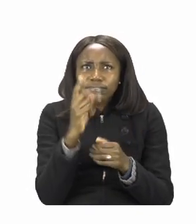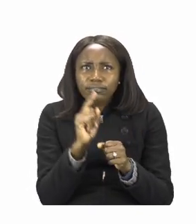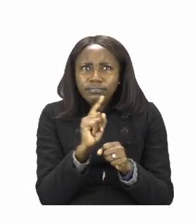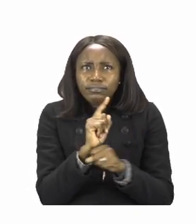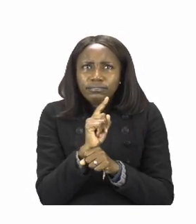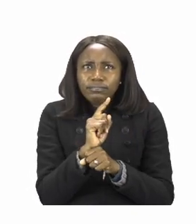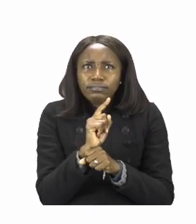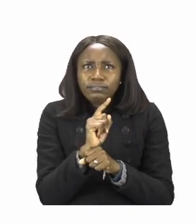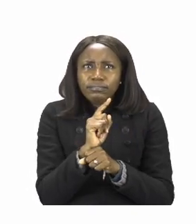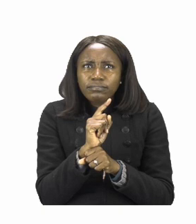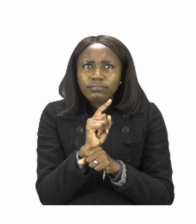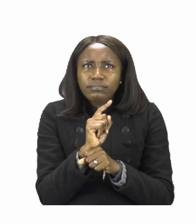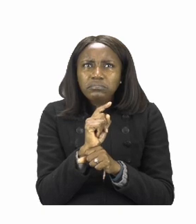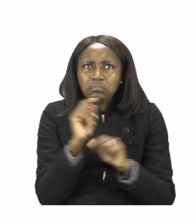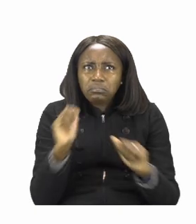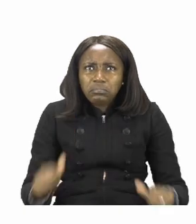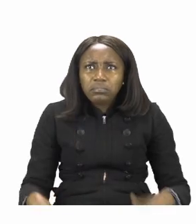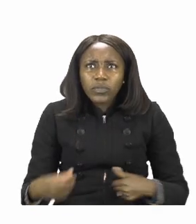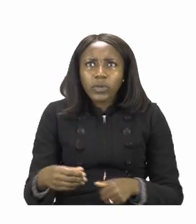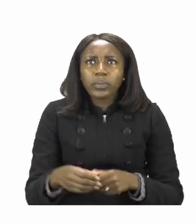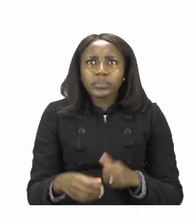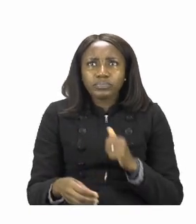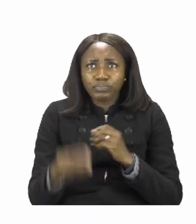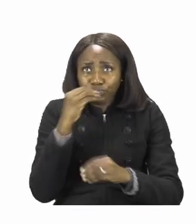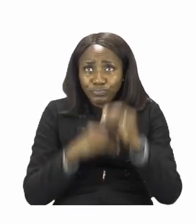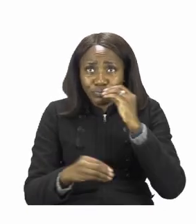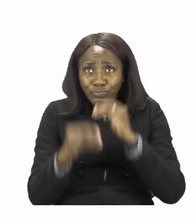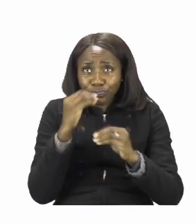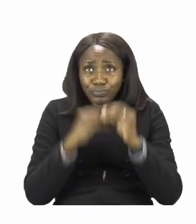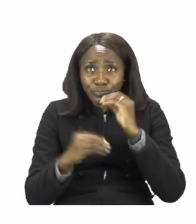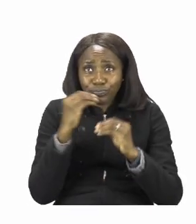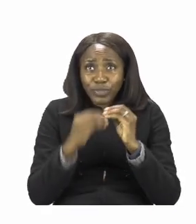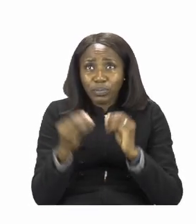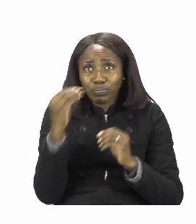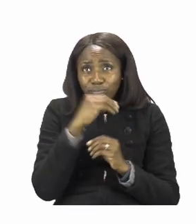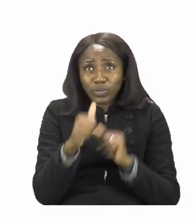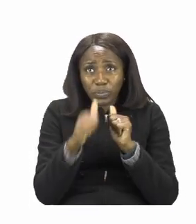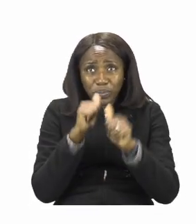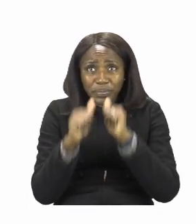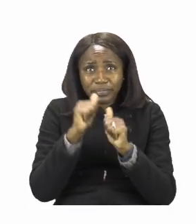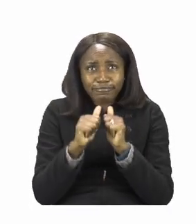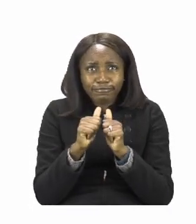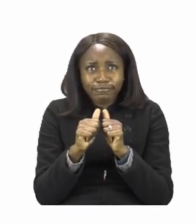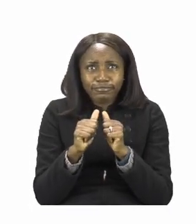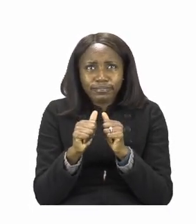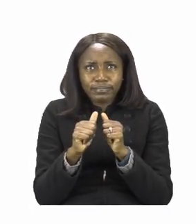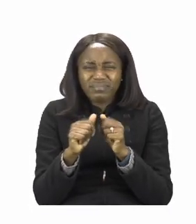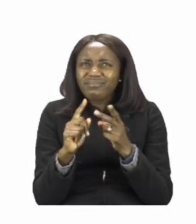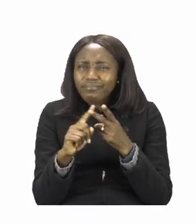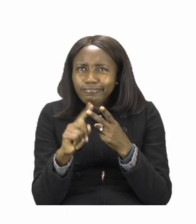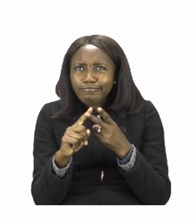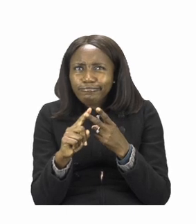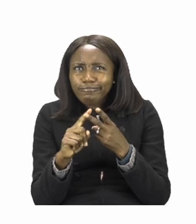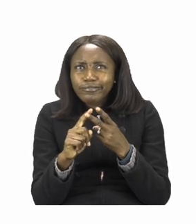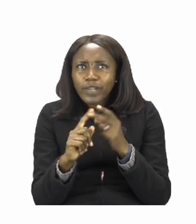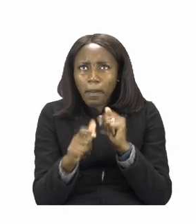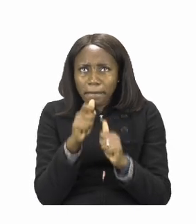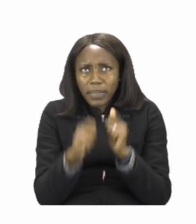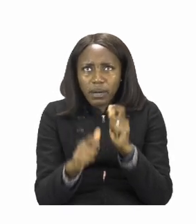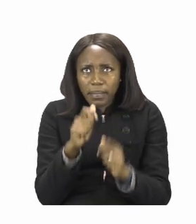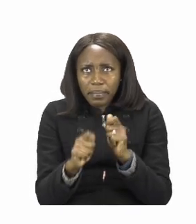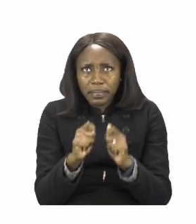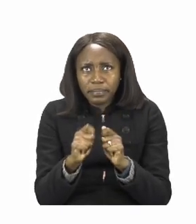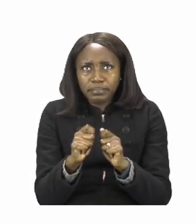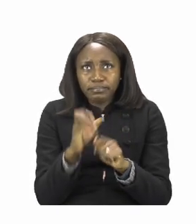is there is a boy eating. The next picture we can see is of milk, a container